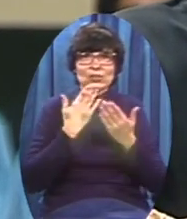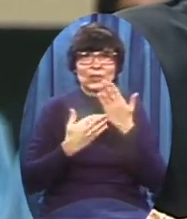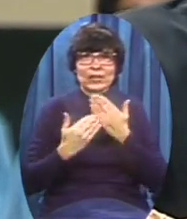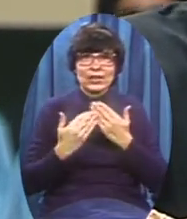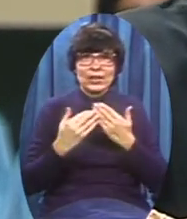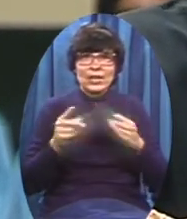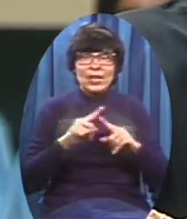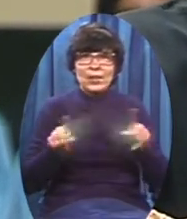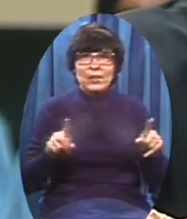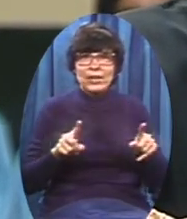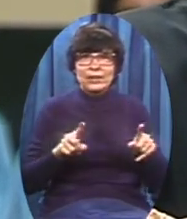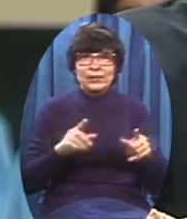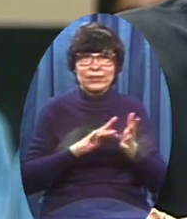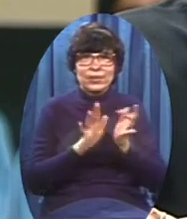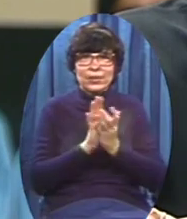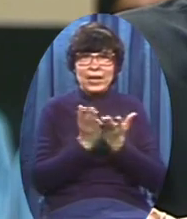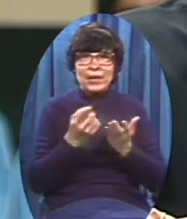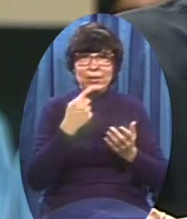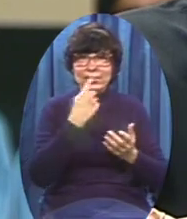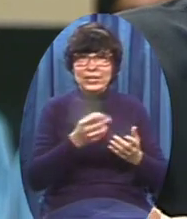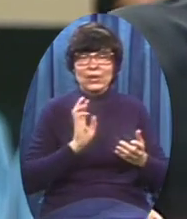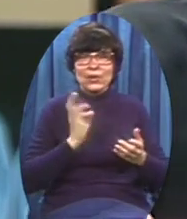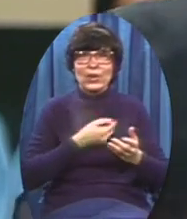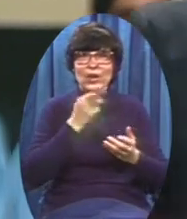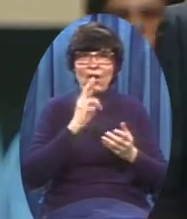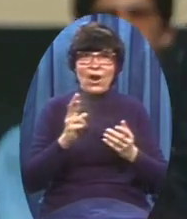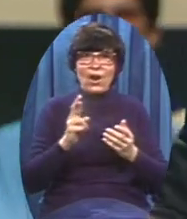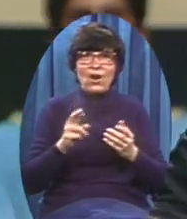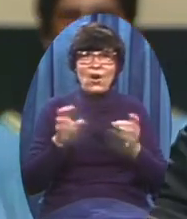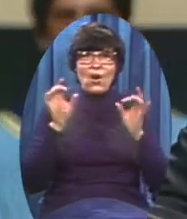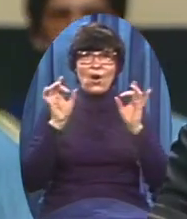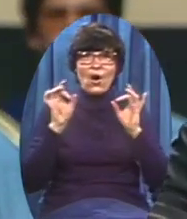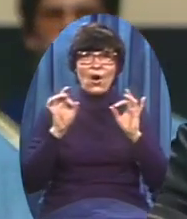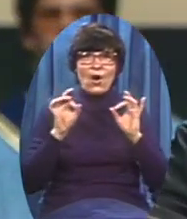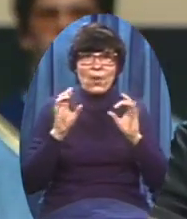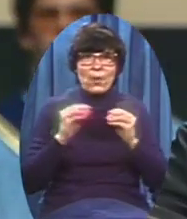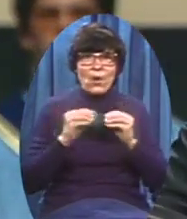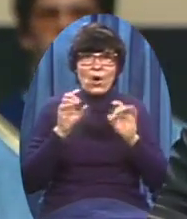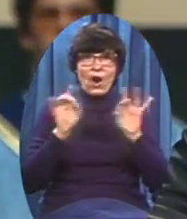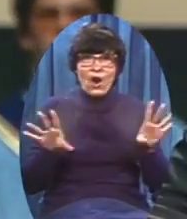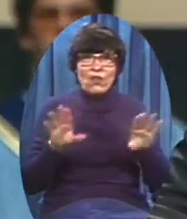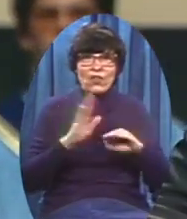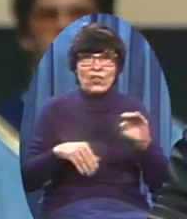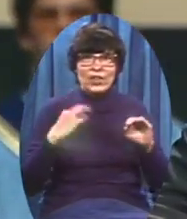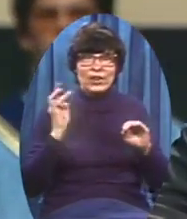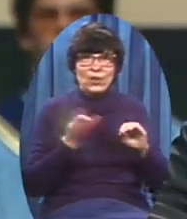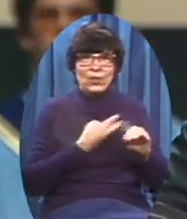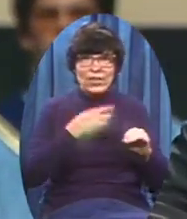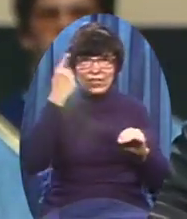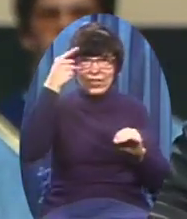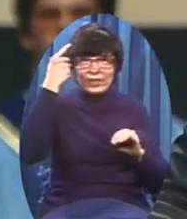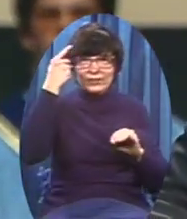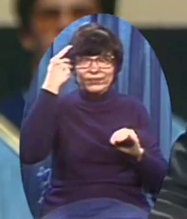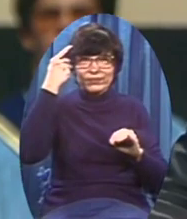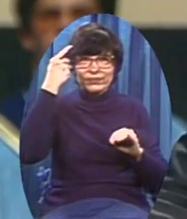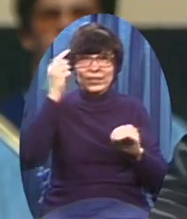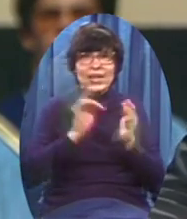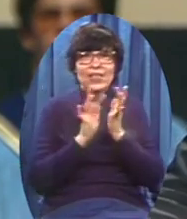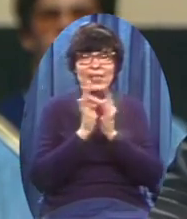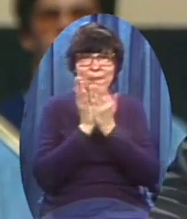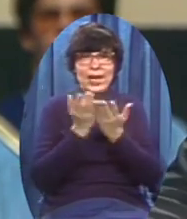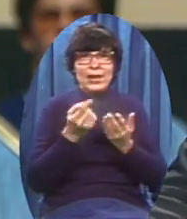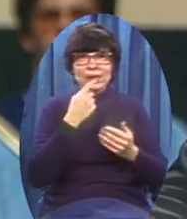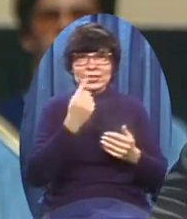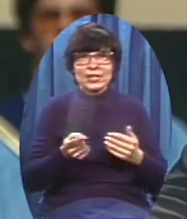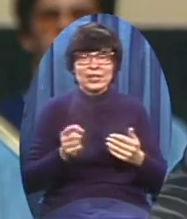that we're more wicked than we think. And then I tell you, we are more responsible to God than we think. The Bible declares that